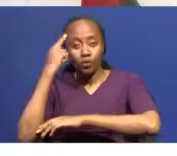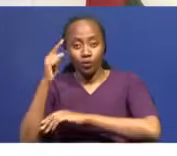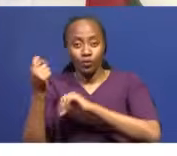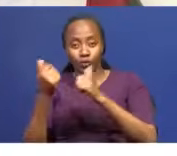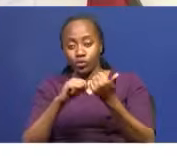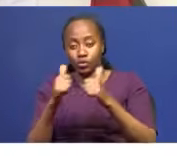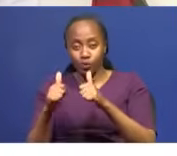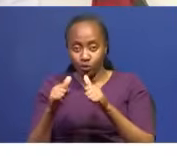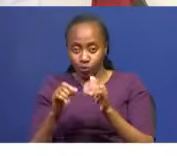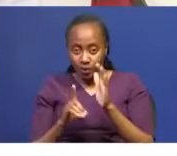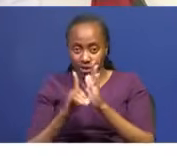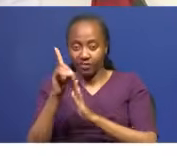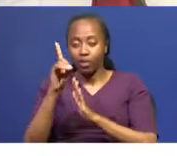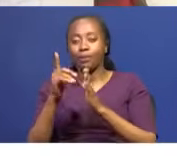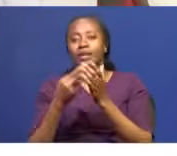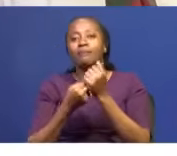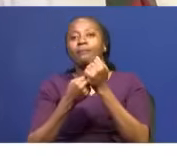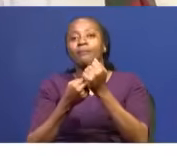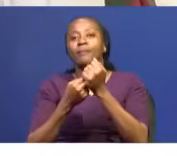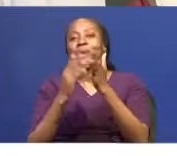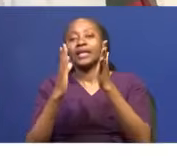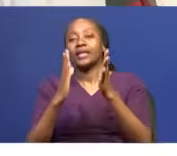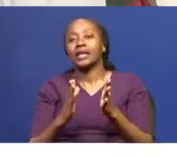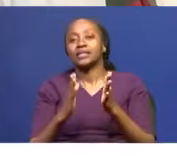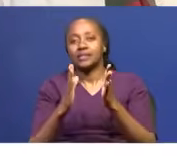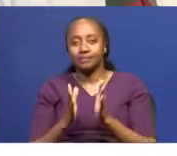development partners.